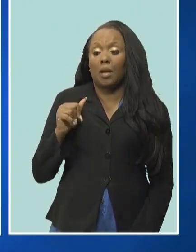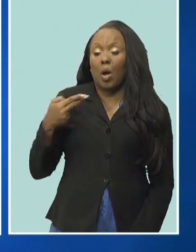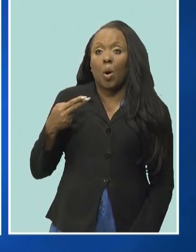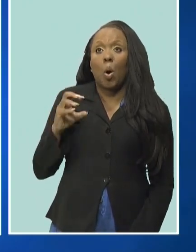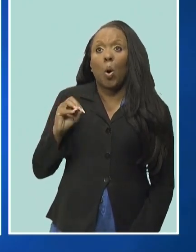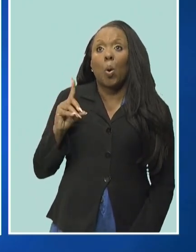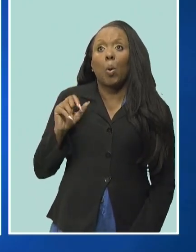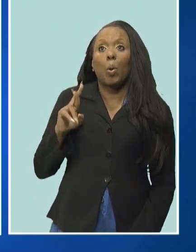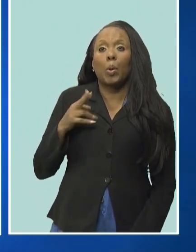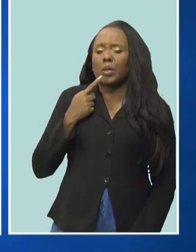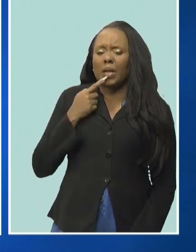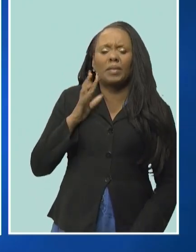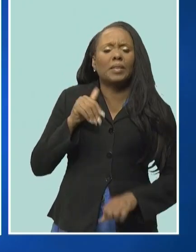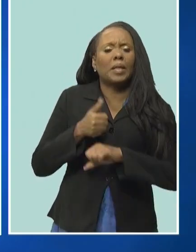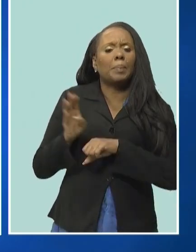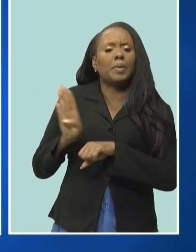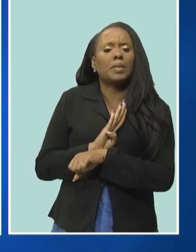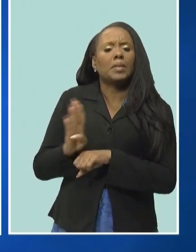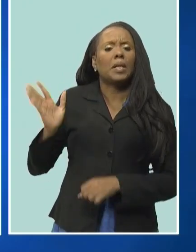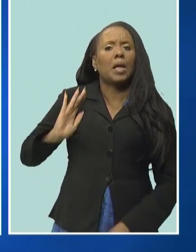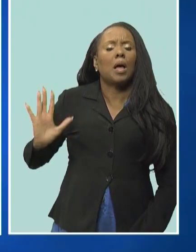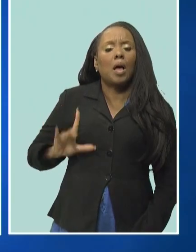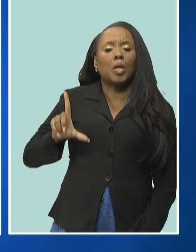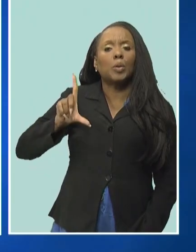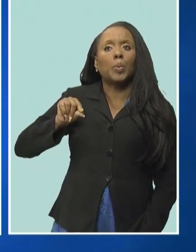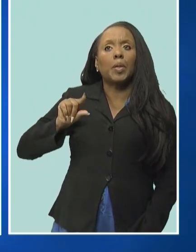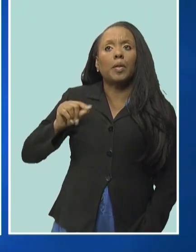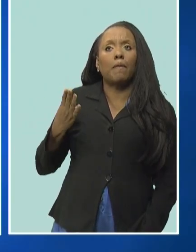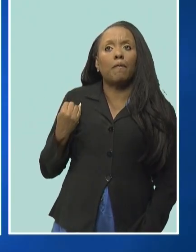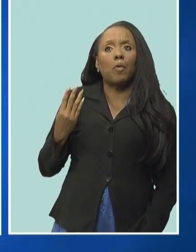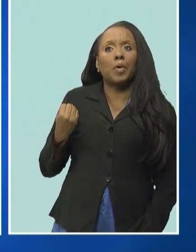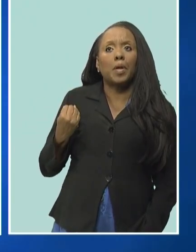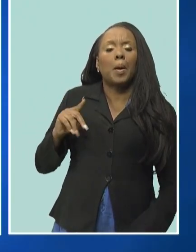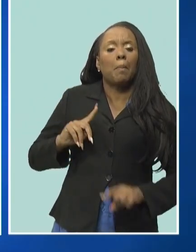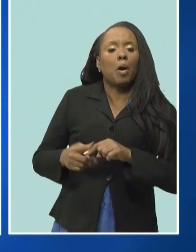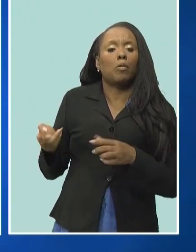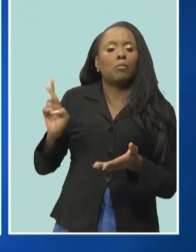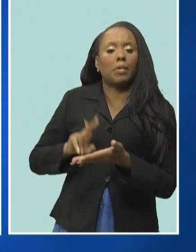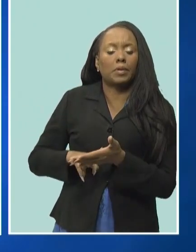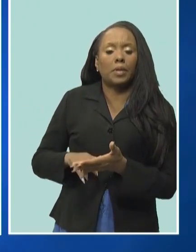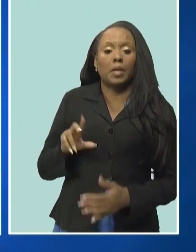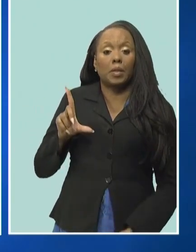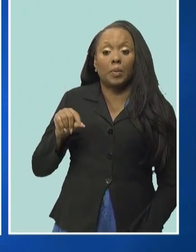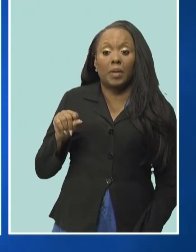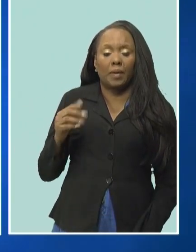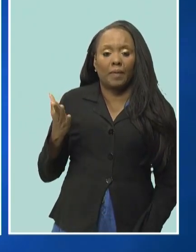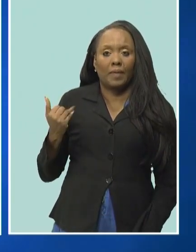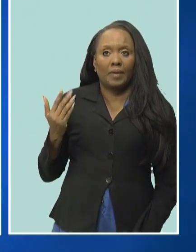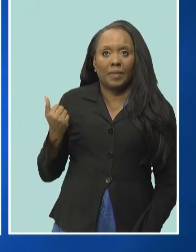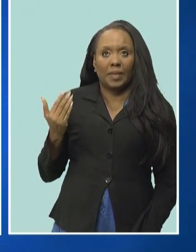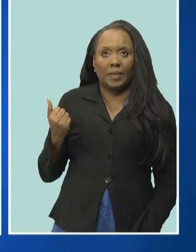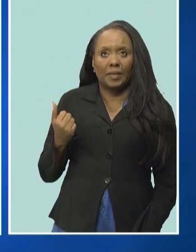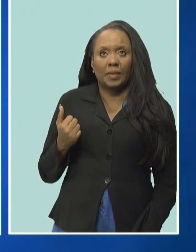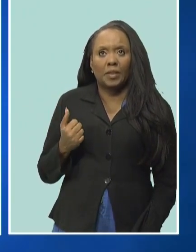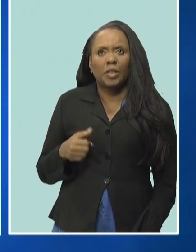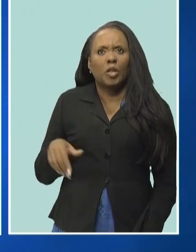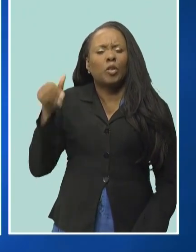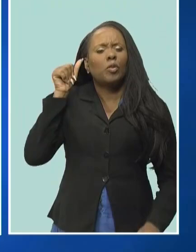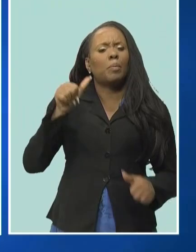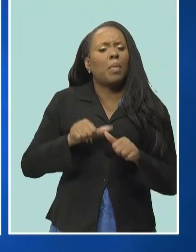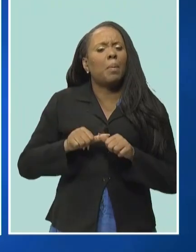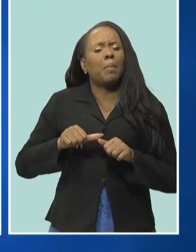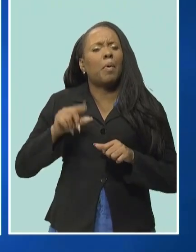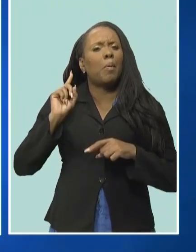started back in 2014, but was officially registered in 2015. She recalls the moment that sparked the